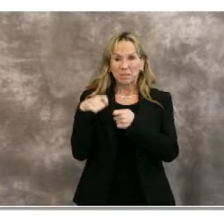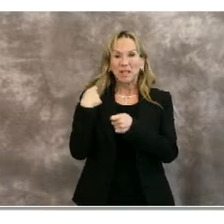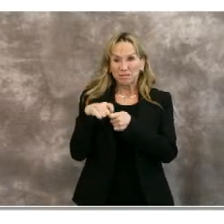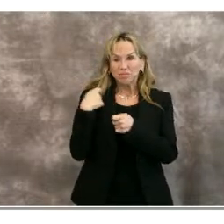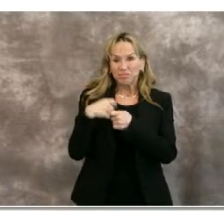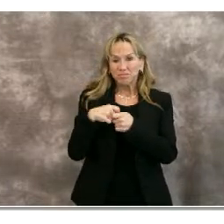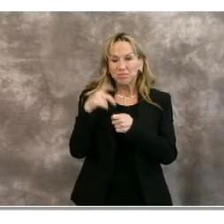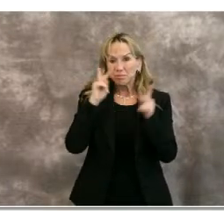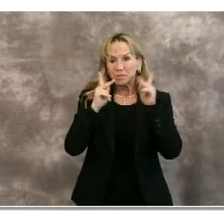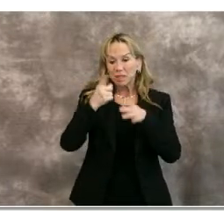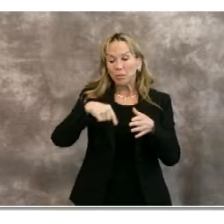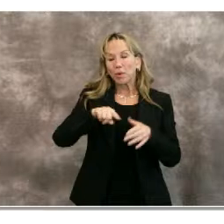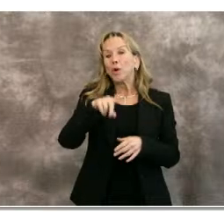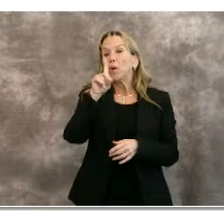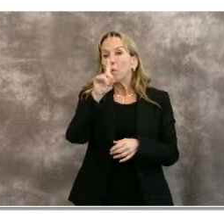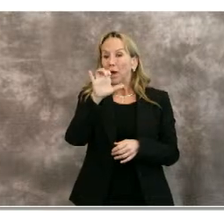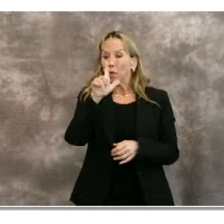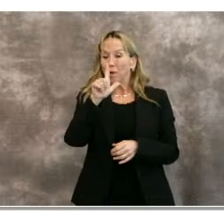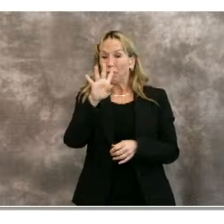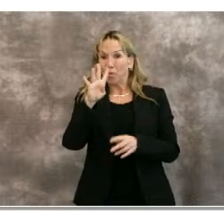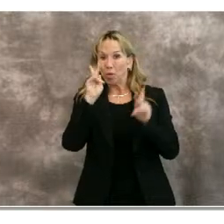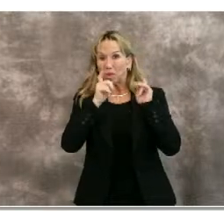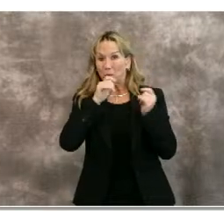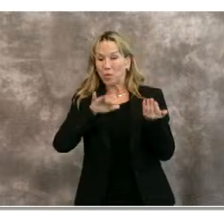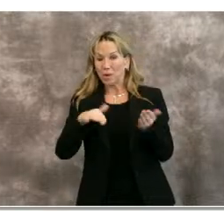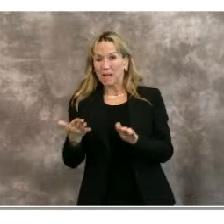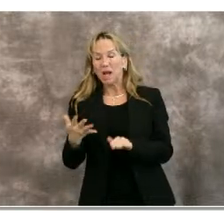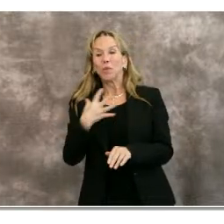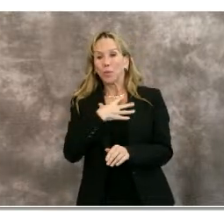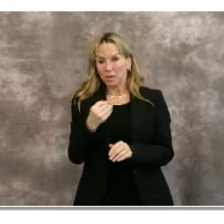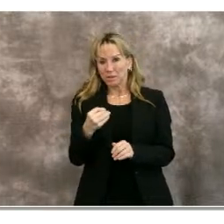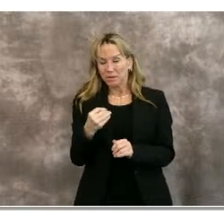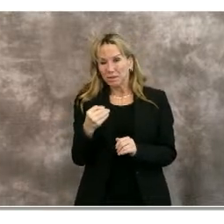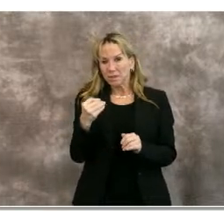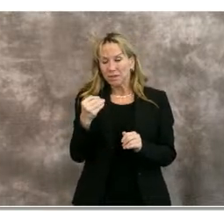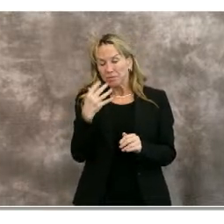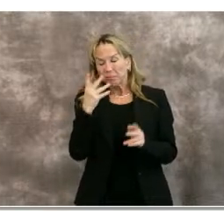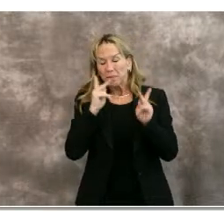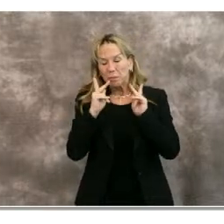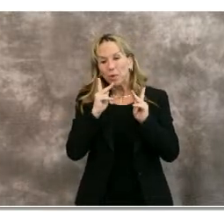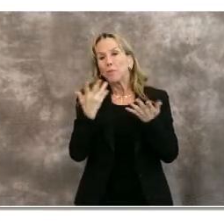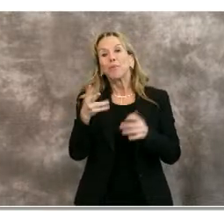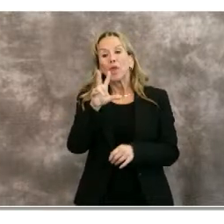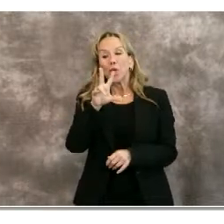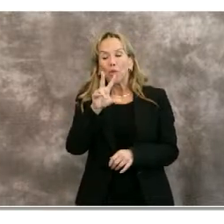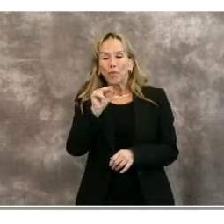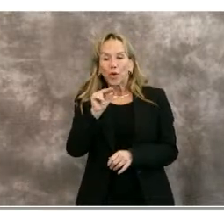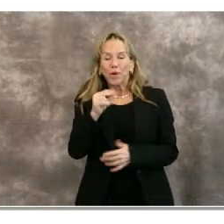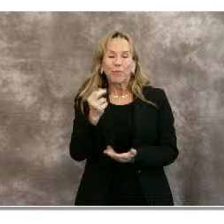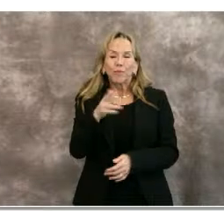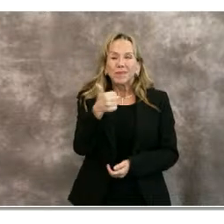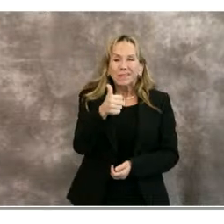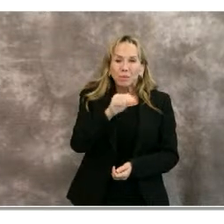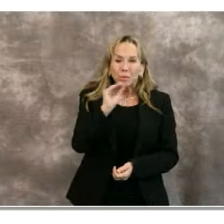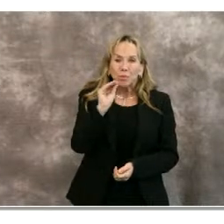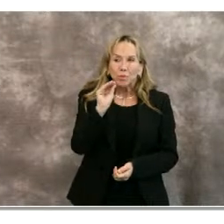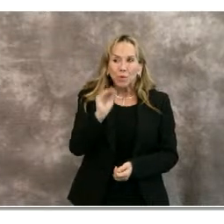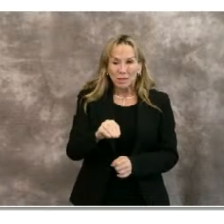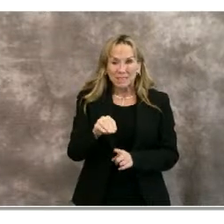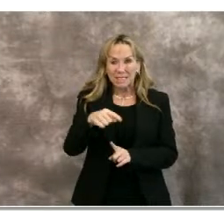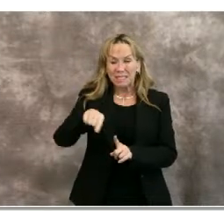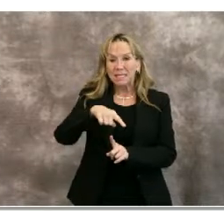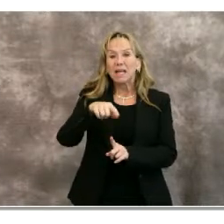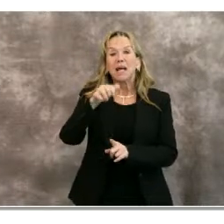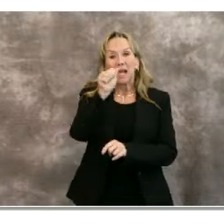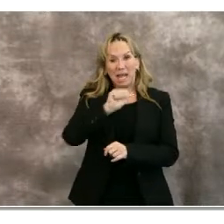Latino, 124 also for whites, 30 or 10% were